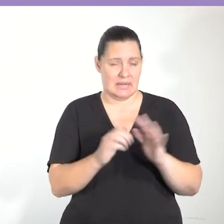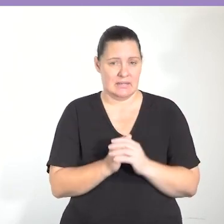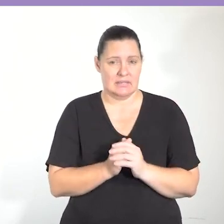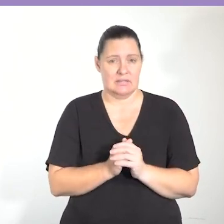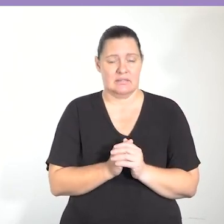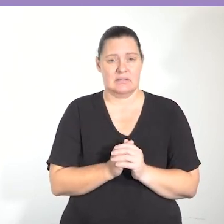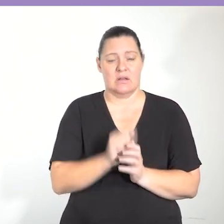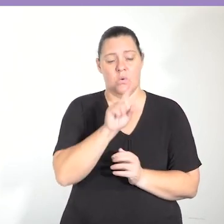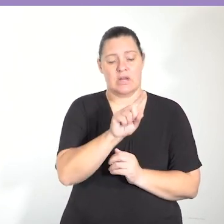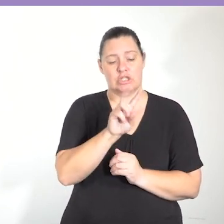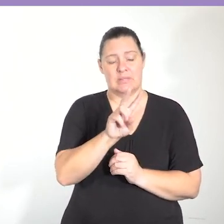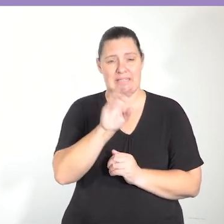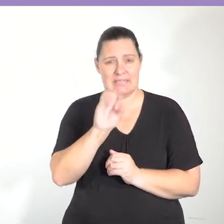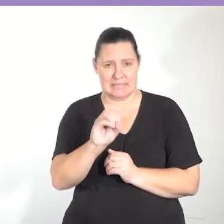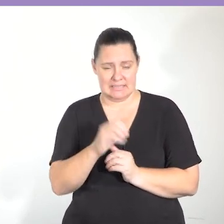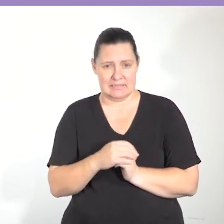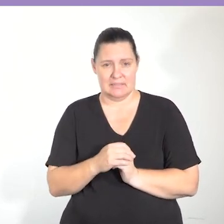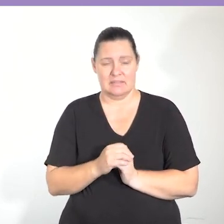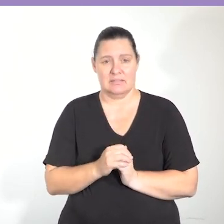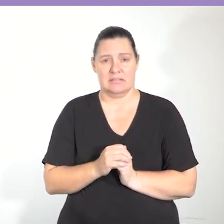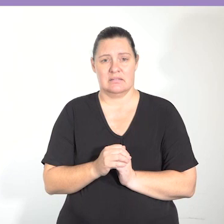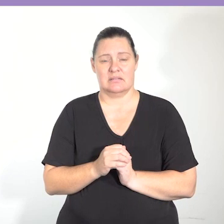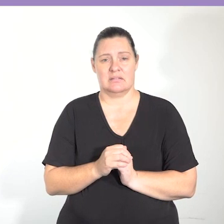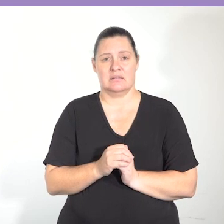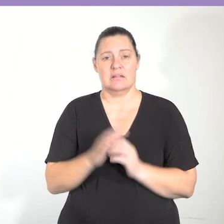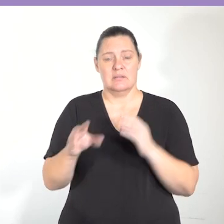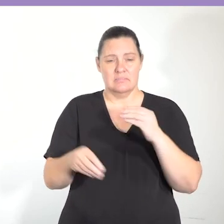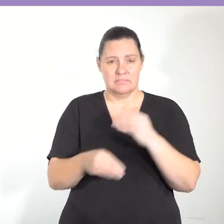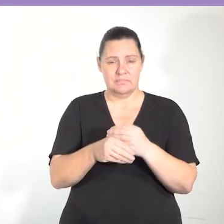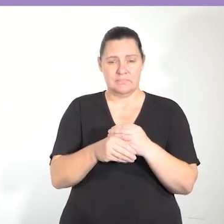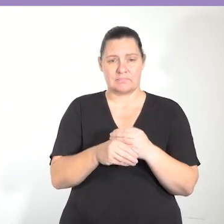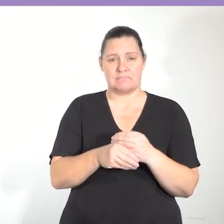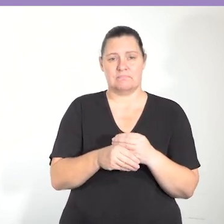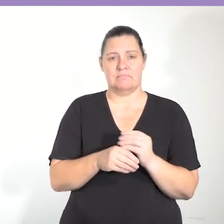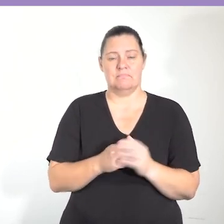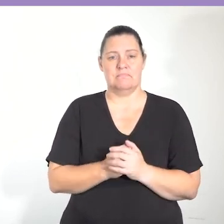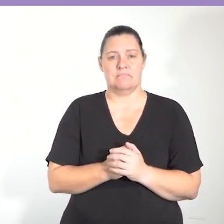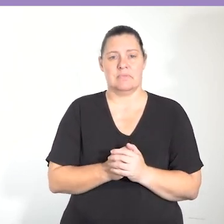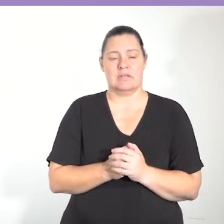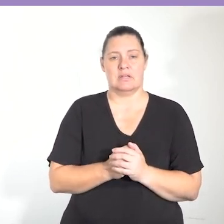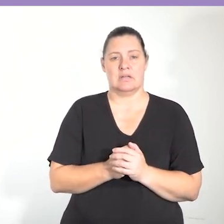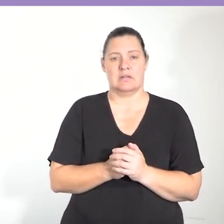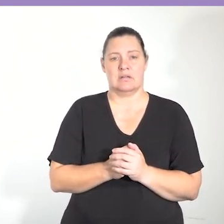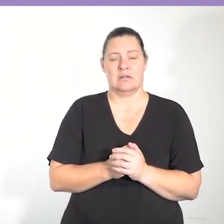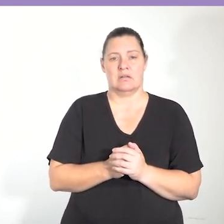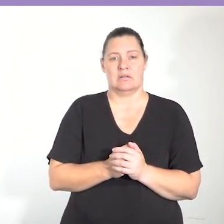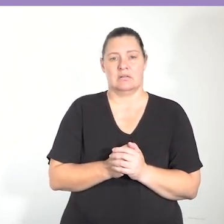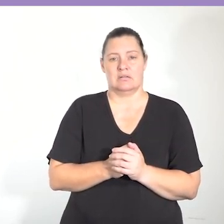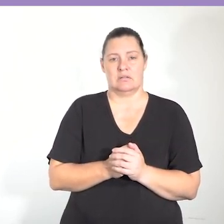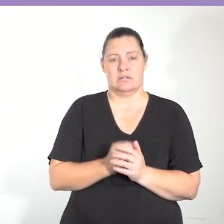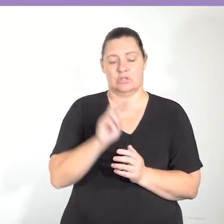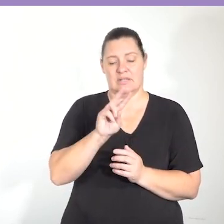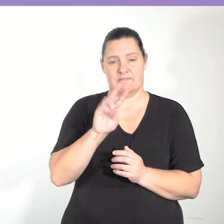is 120. Then we will add those two 12s there. We are adding